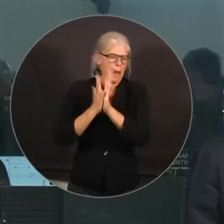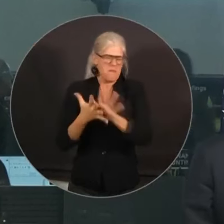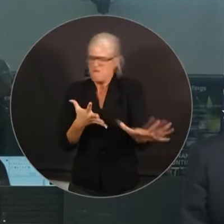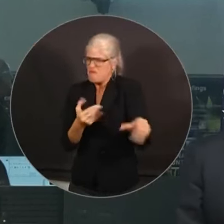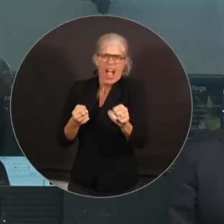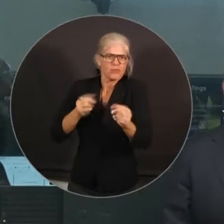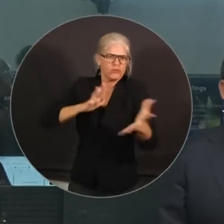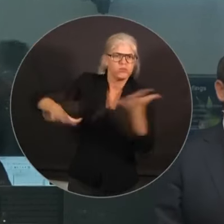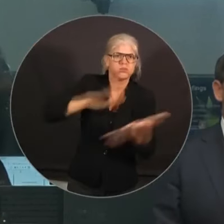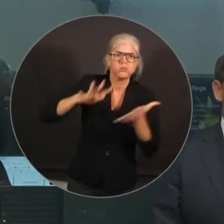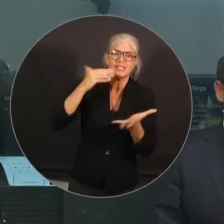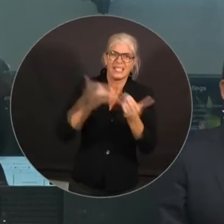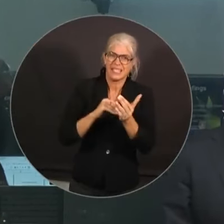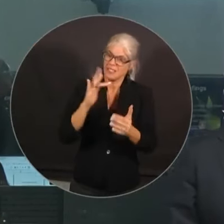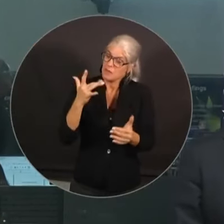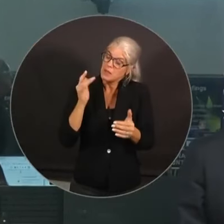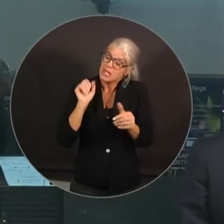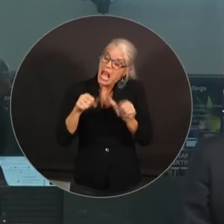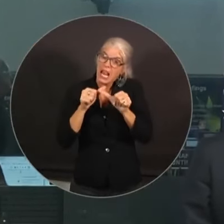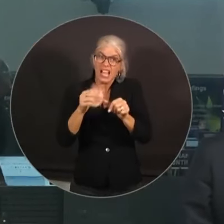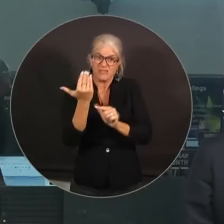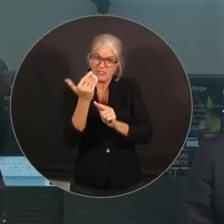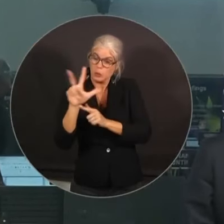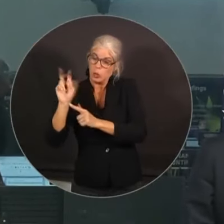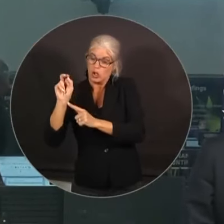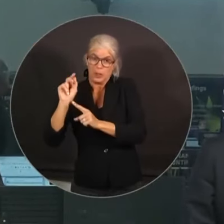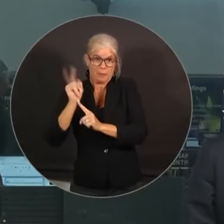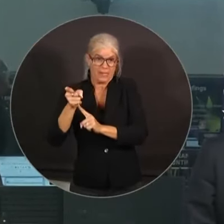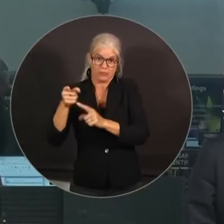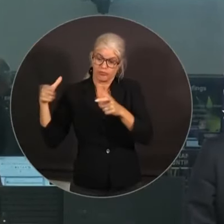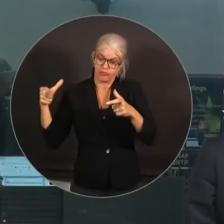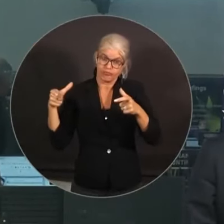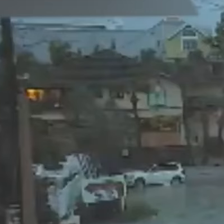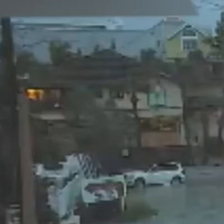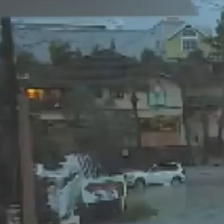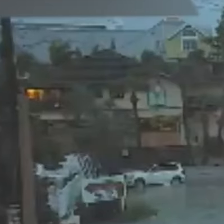as it continues to make landfall. So please stay indoors.